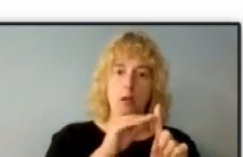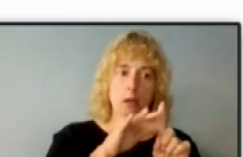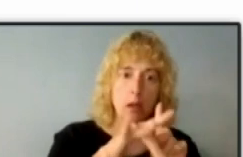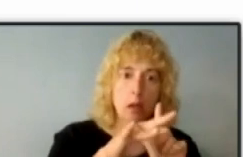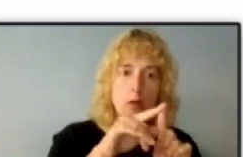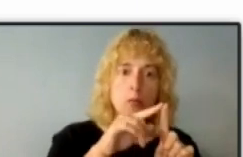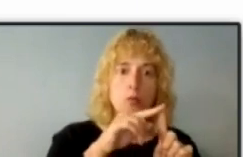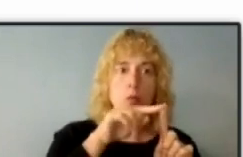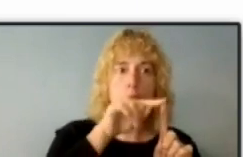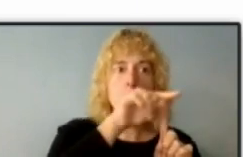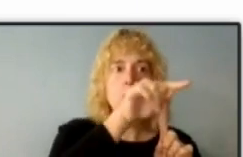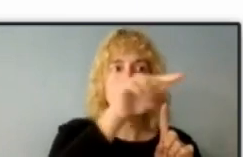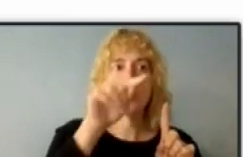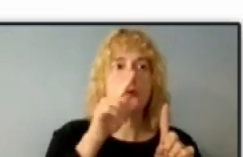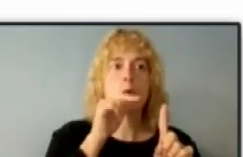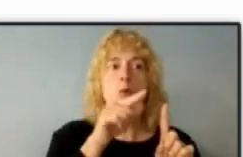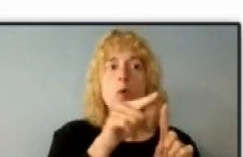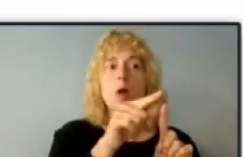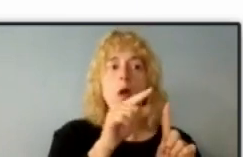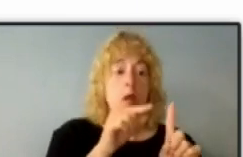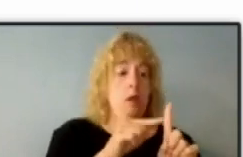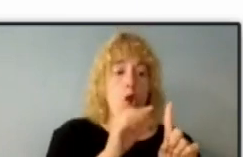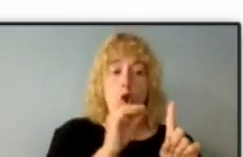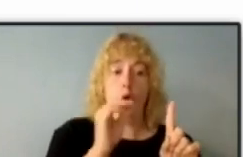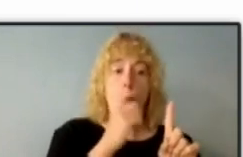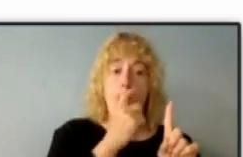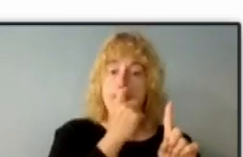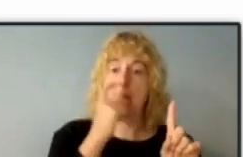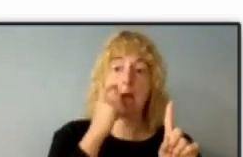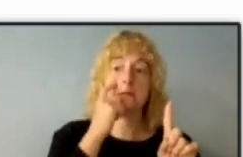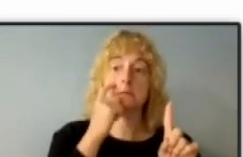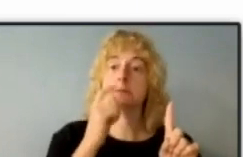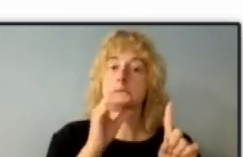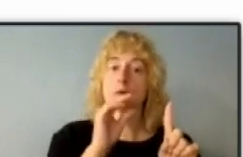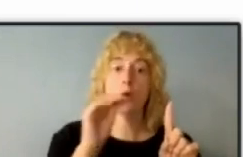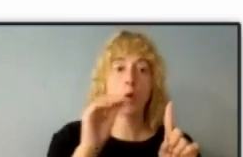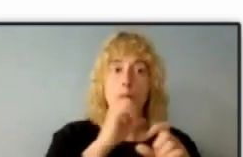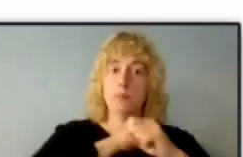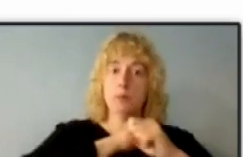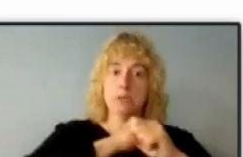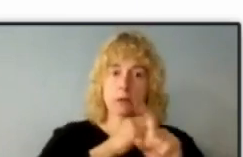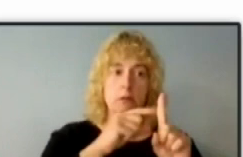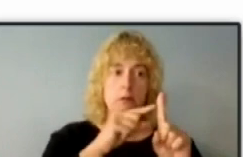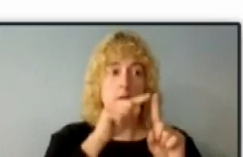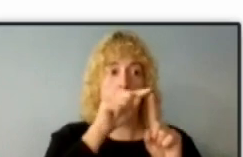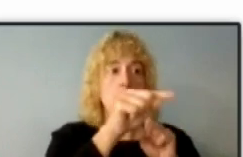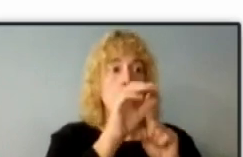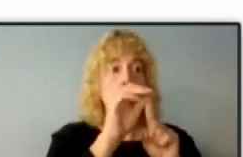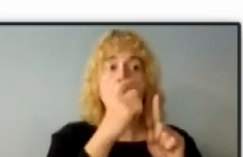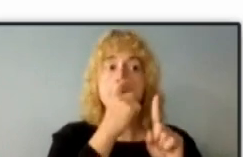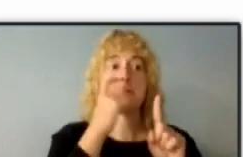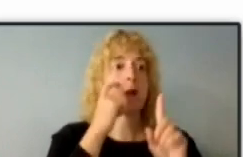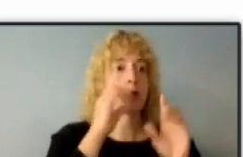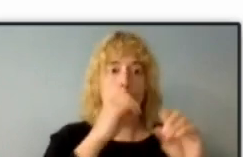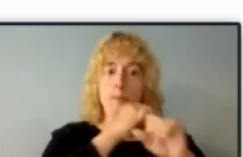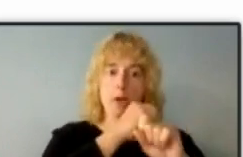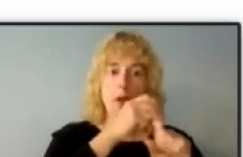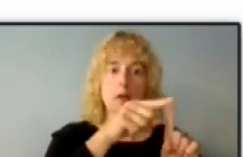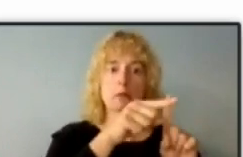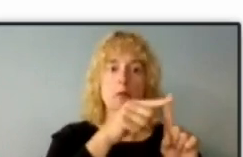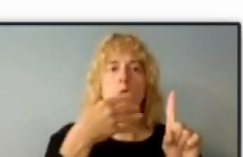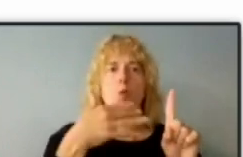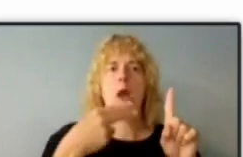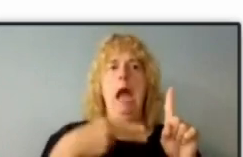with no mask or no protection. This is where distancing is so important. The next level is between someone